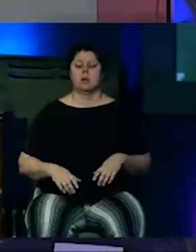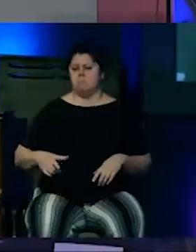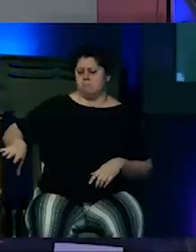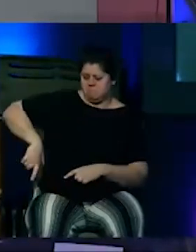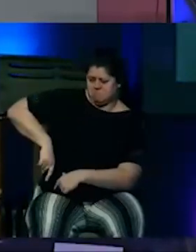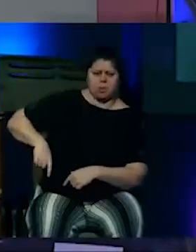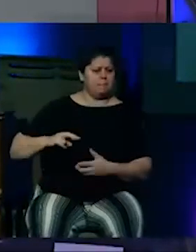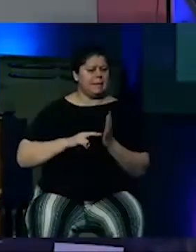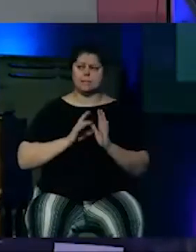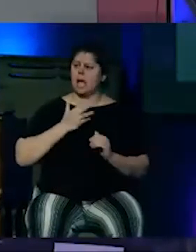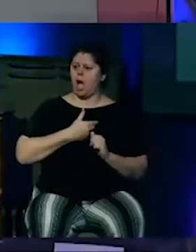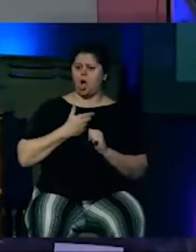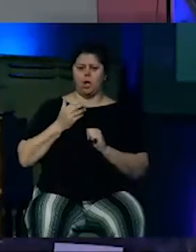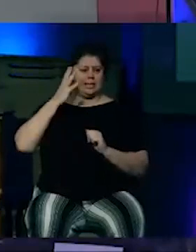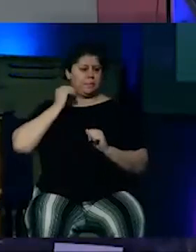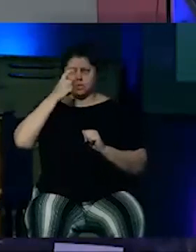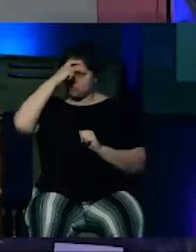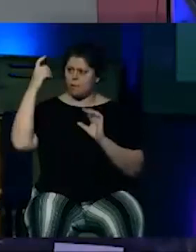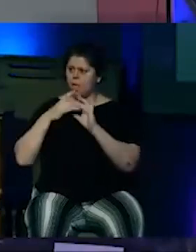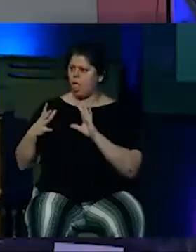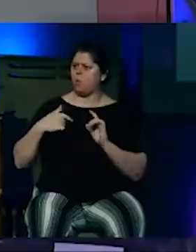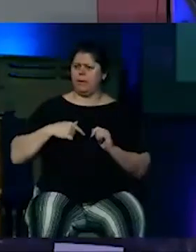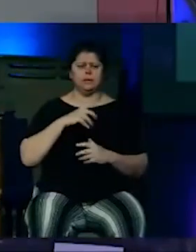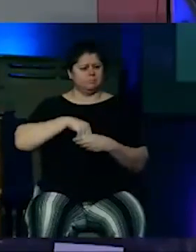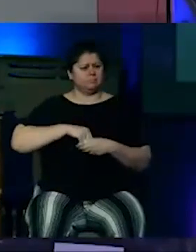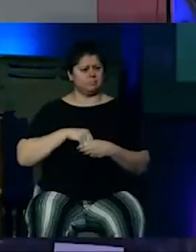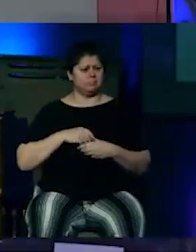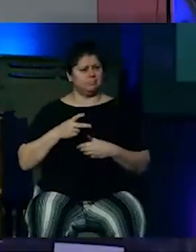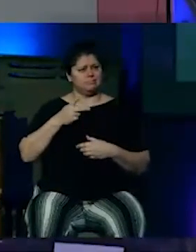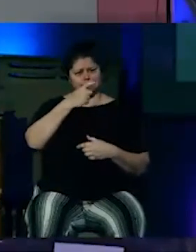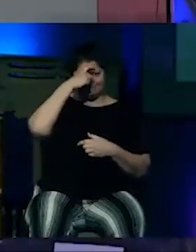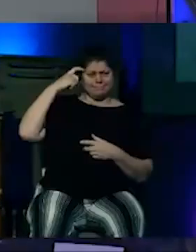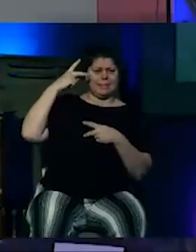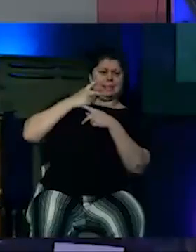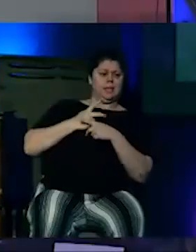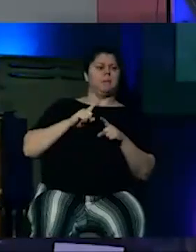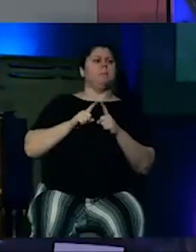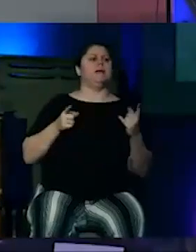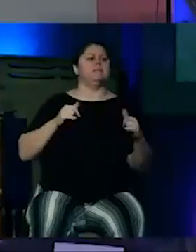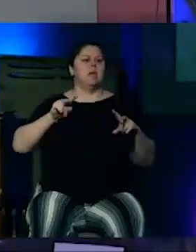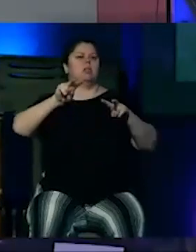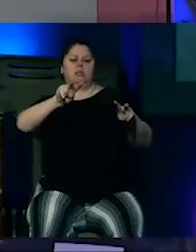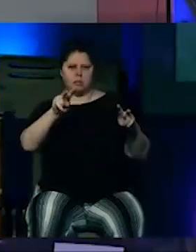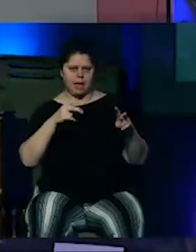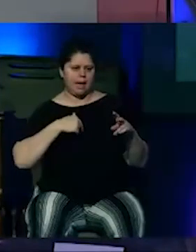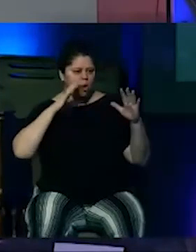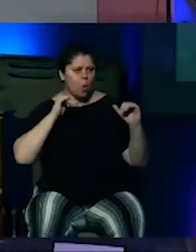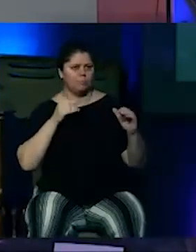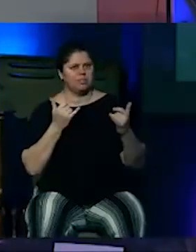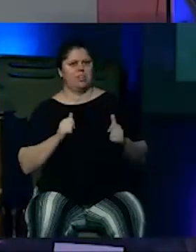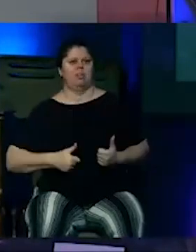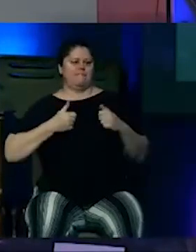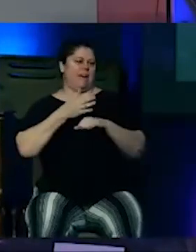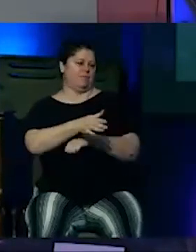always carry our loss and trauma with us, but there is yet hope. There is still yet life.